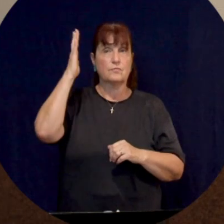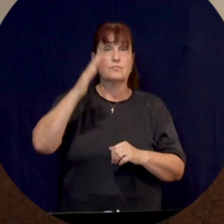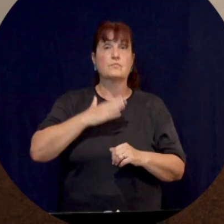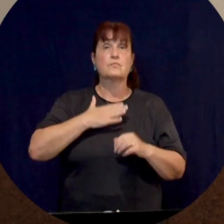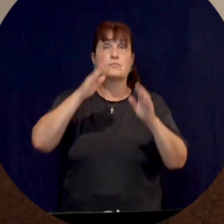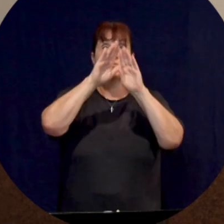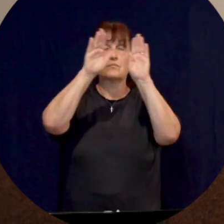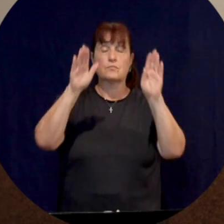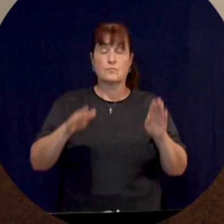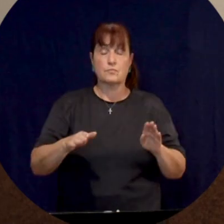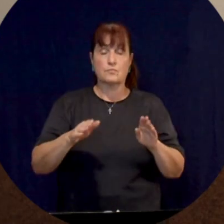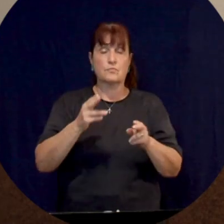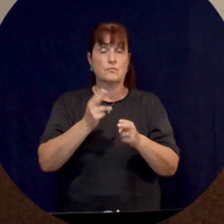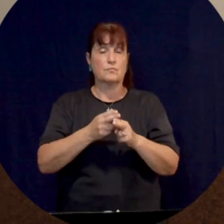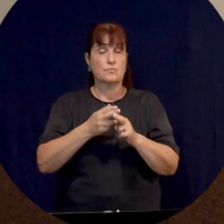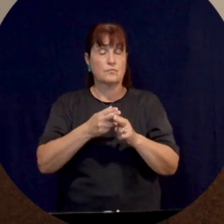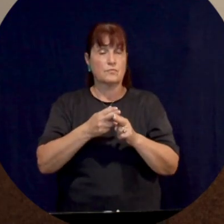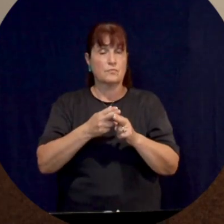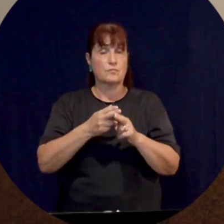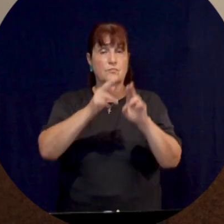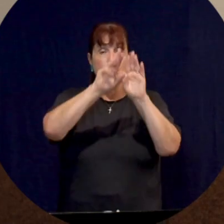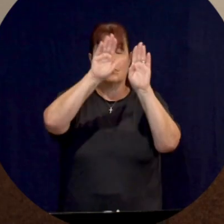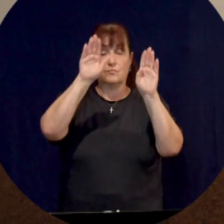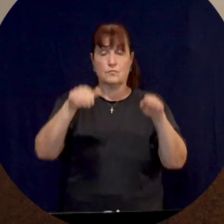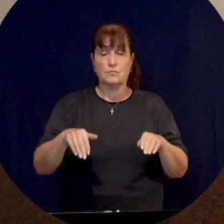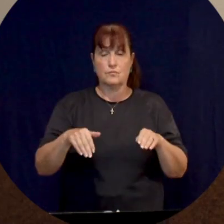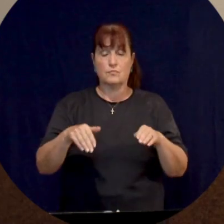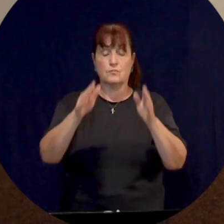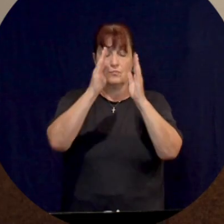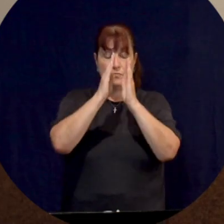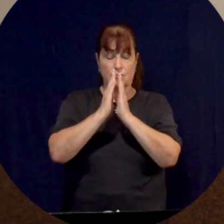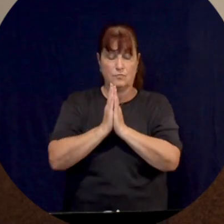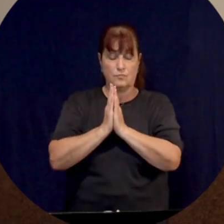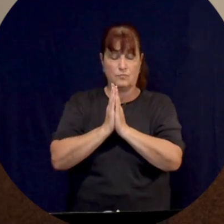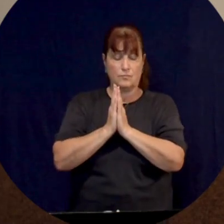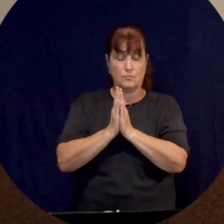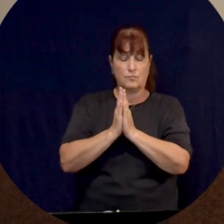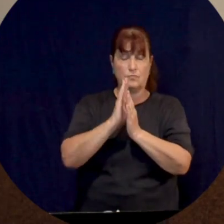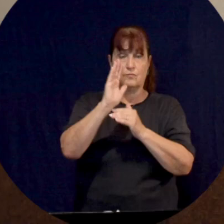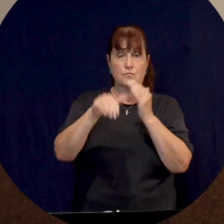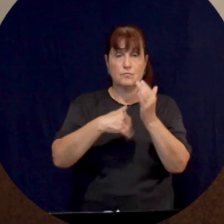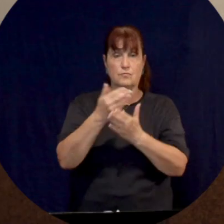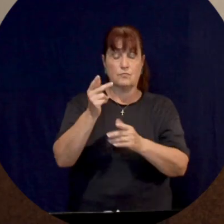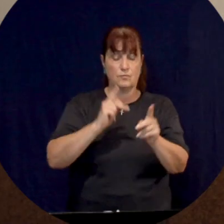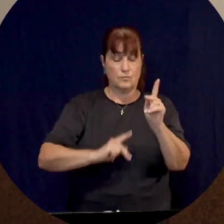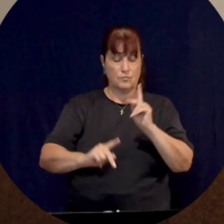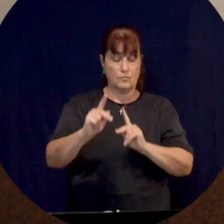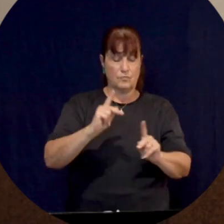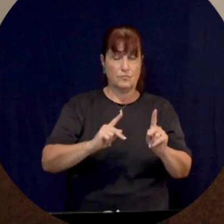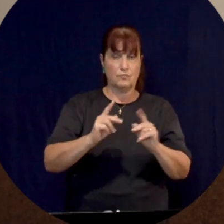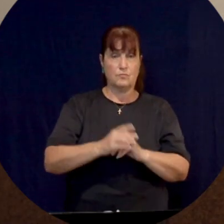house shall be called a house of prayer for all peoples.